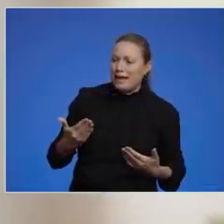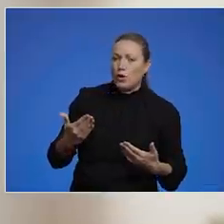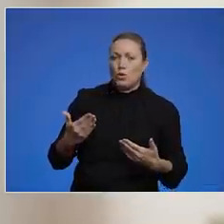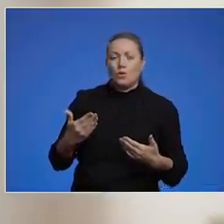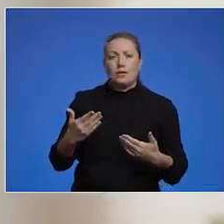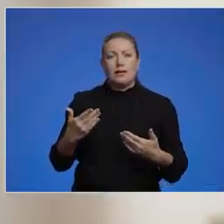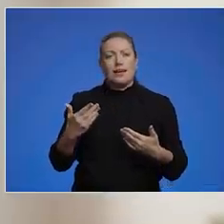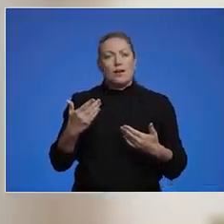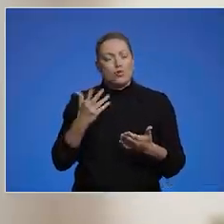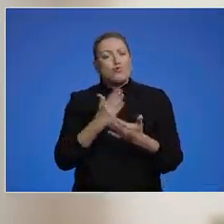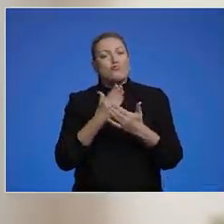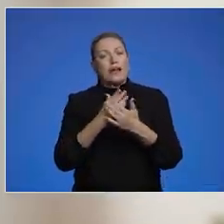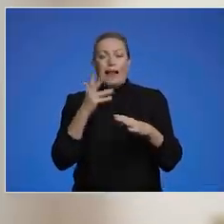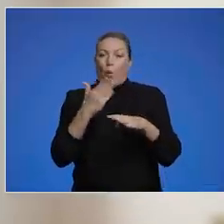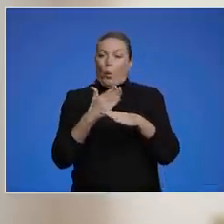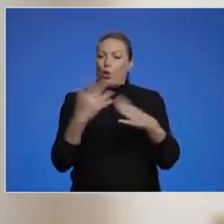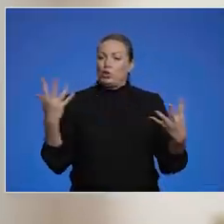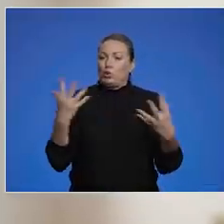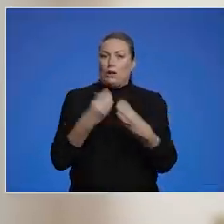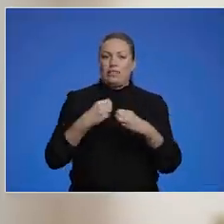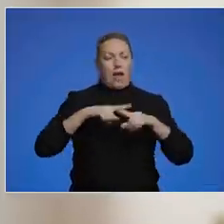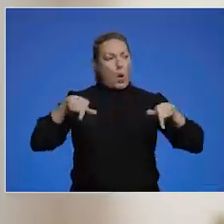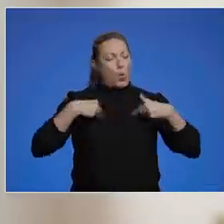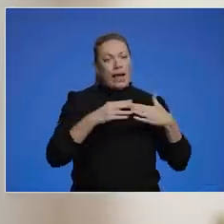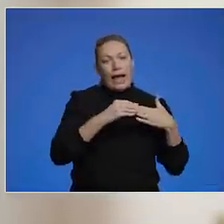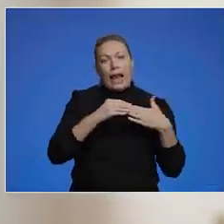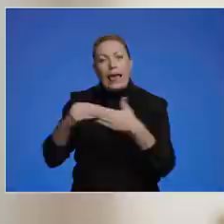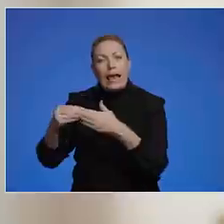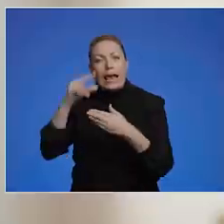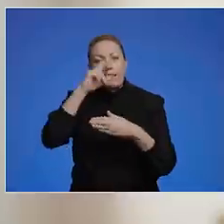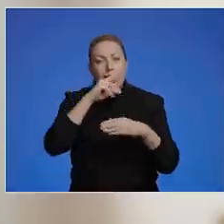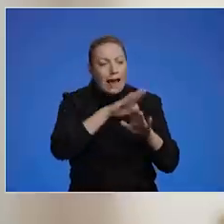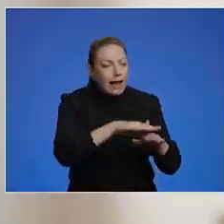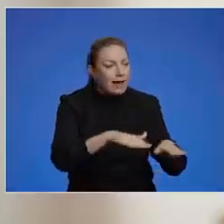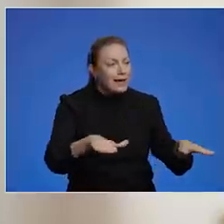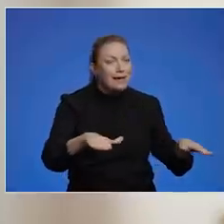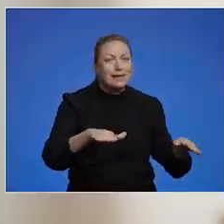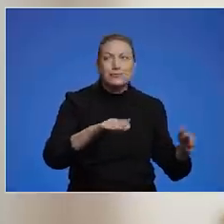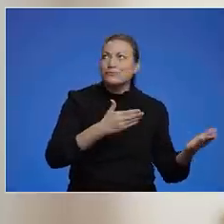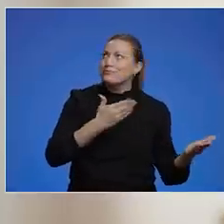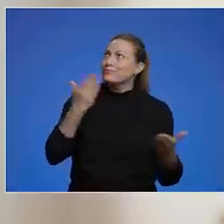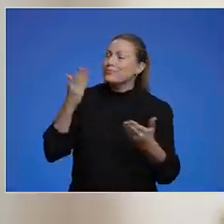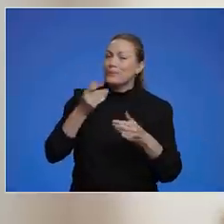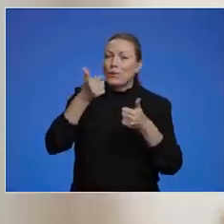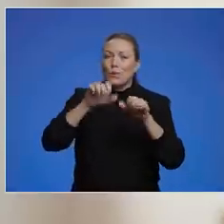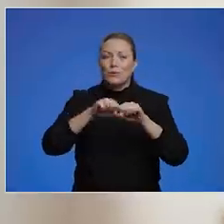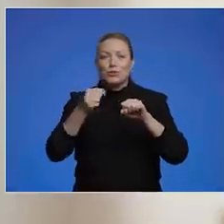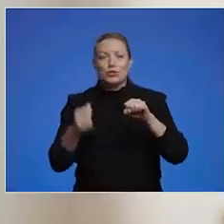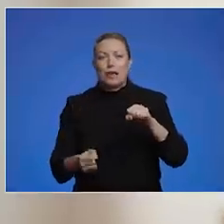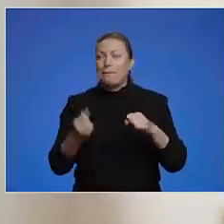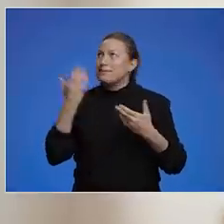leading our young people to the Good Shepherd, Jesus, who leads us to eternal life, but calls